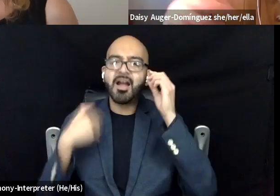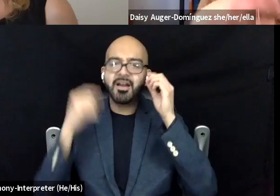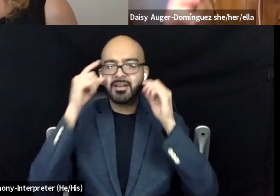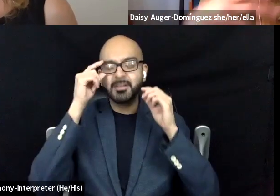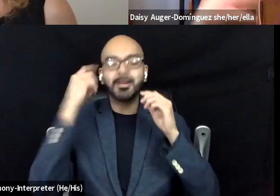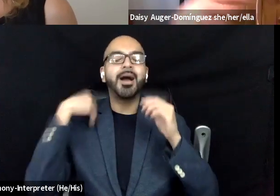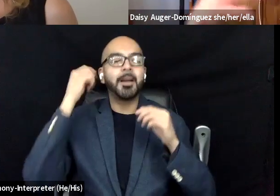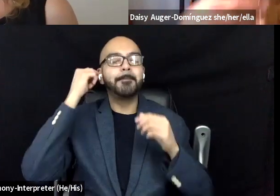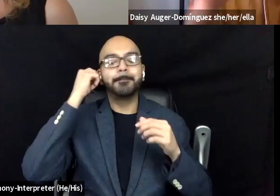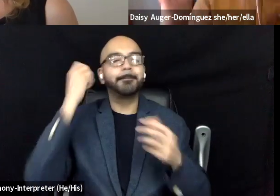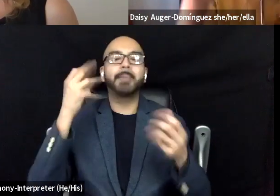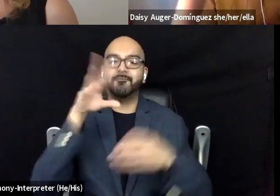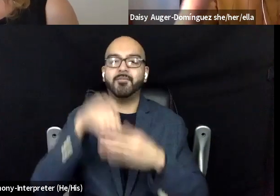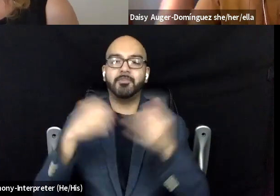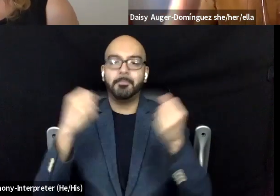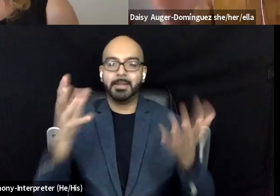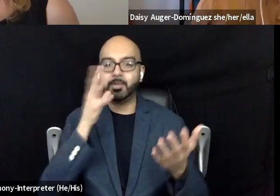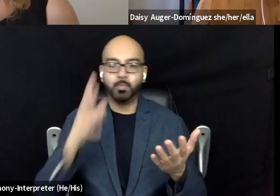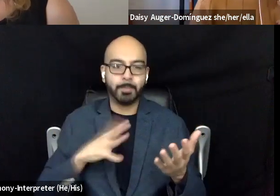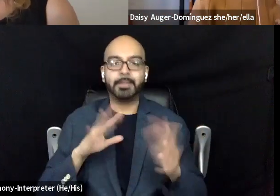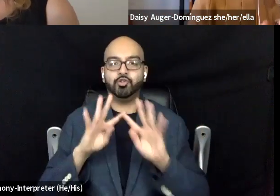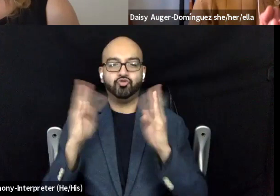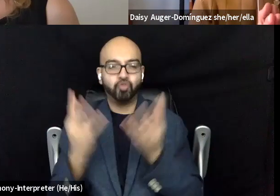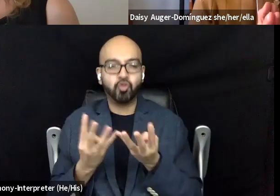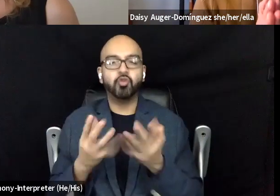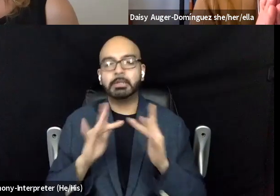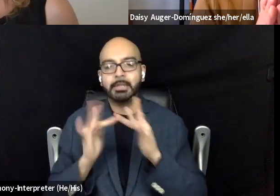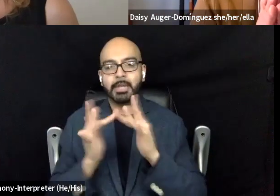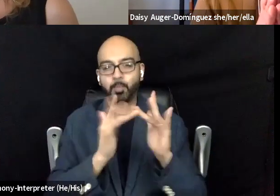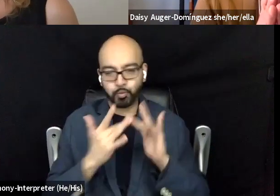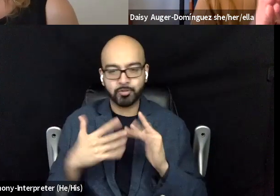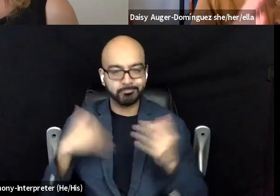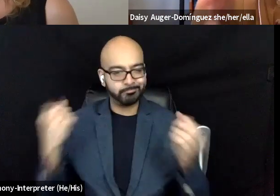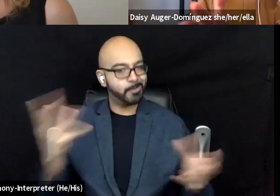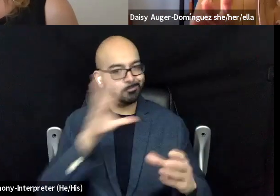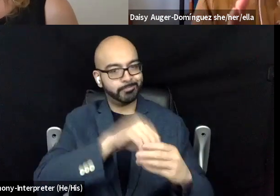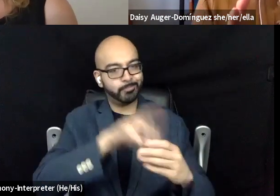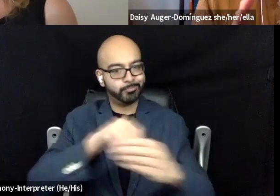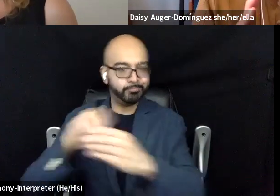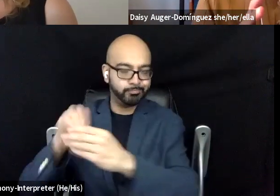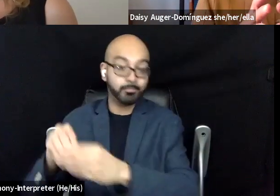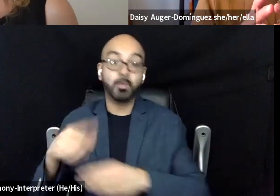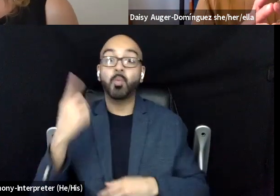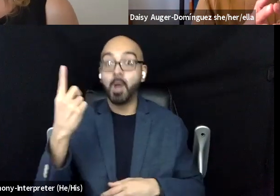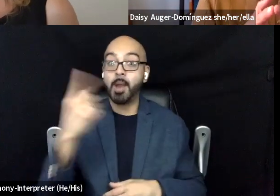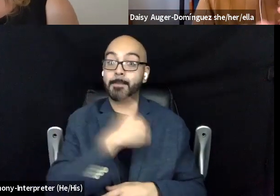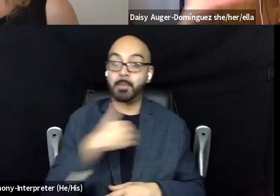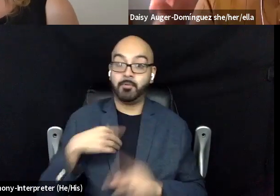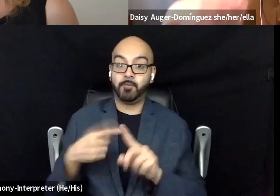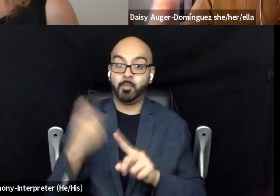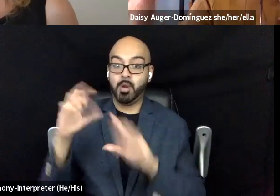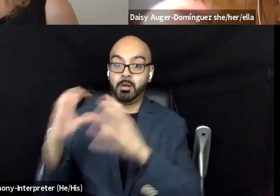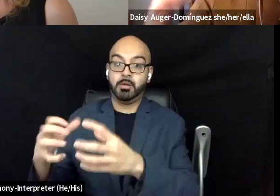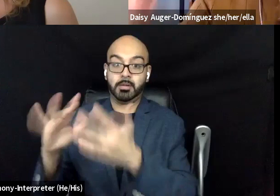I'm in many groups of women's circles, if you will, and networks. And a member of that network was launching a